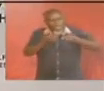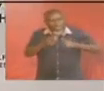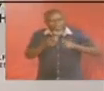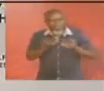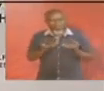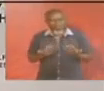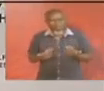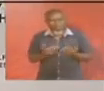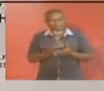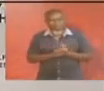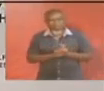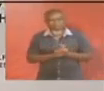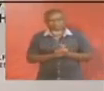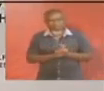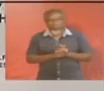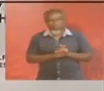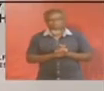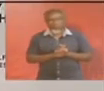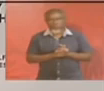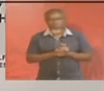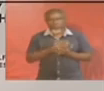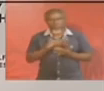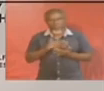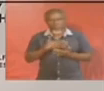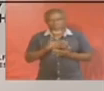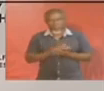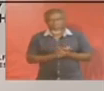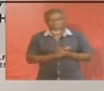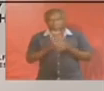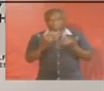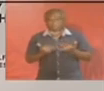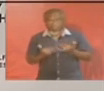very much, CMO. We now go to CNC3.